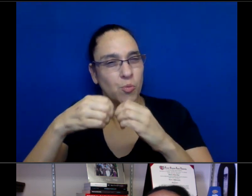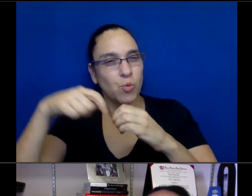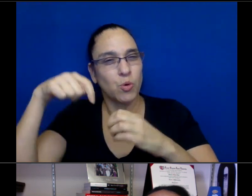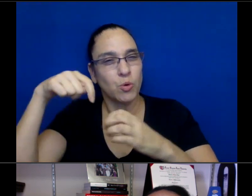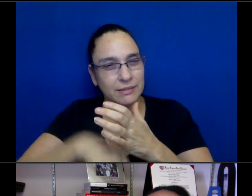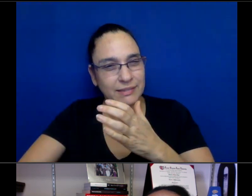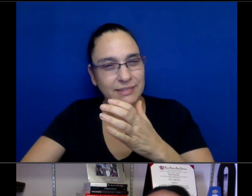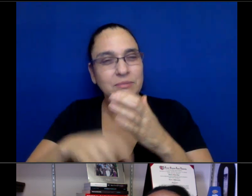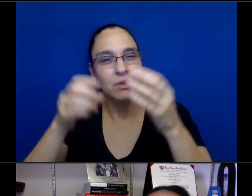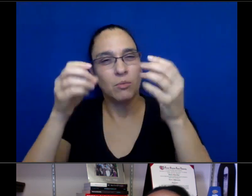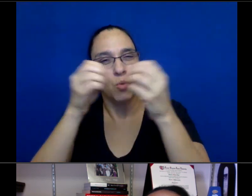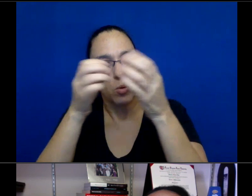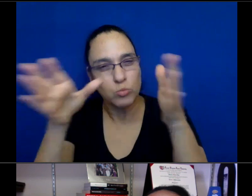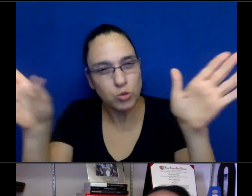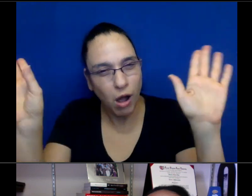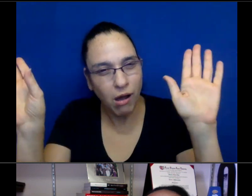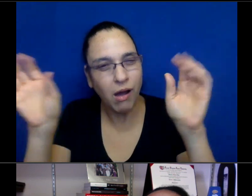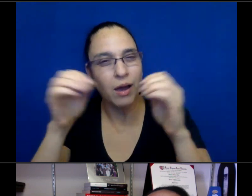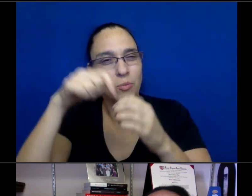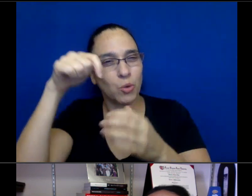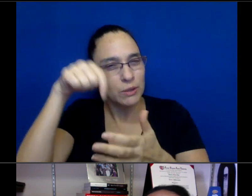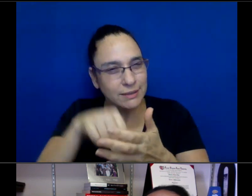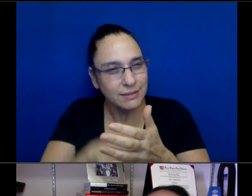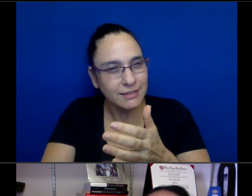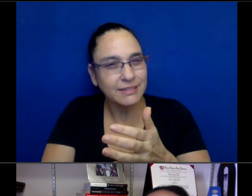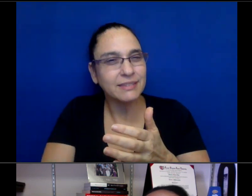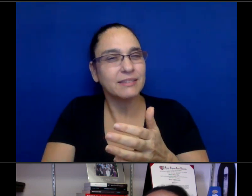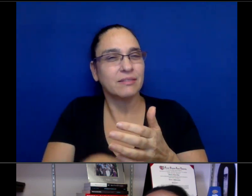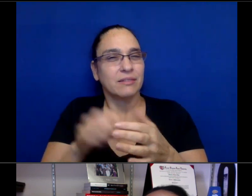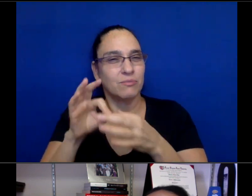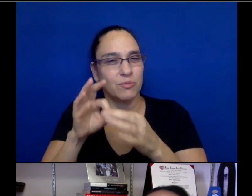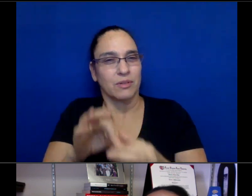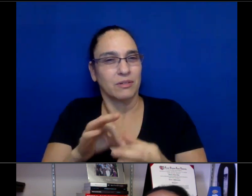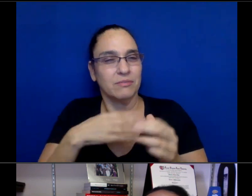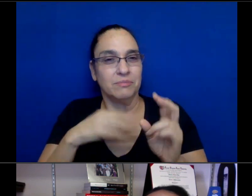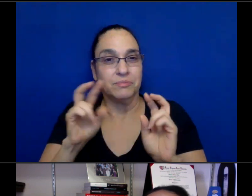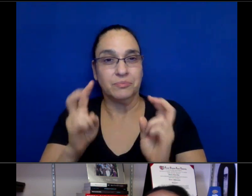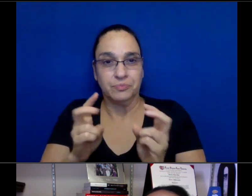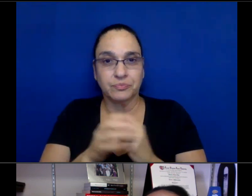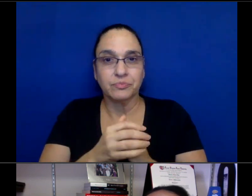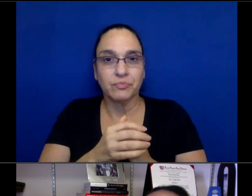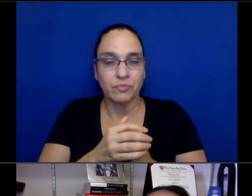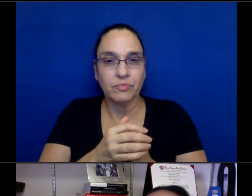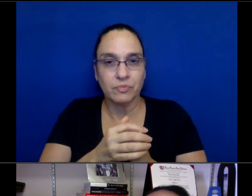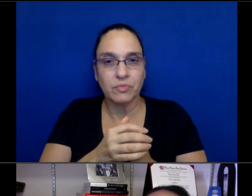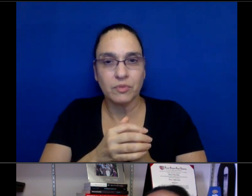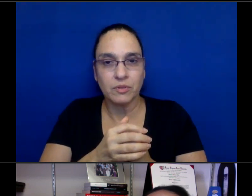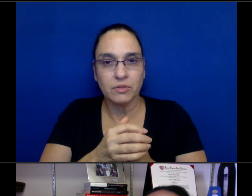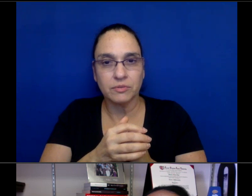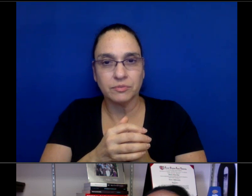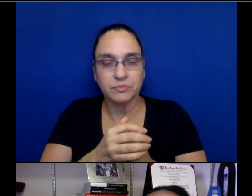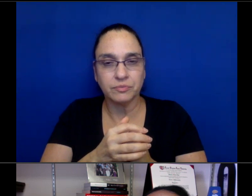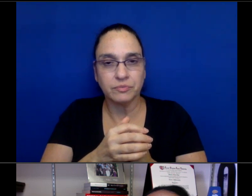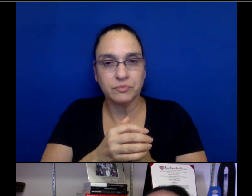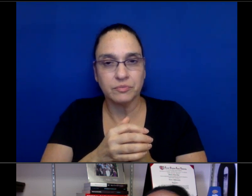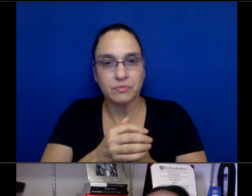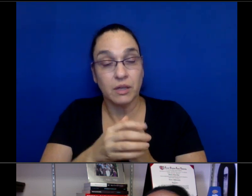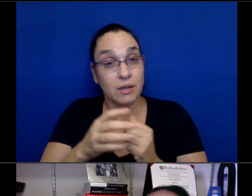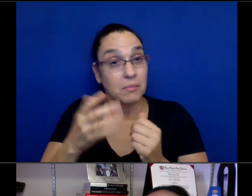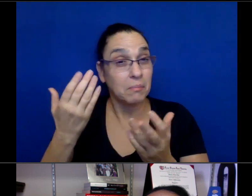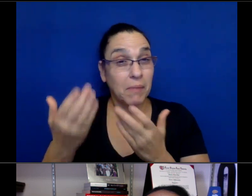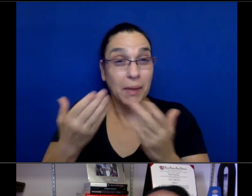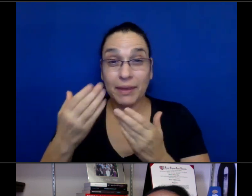broad and then go deep in those different areas and see why people are arguing over some topic,